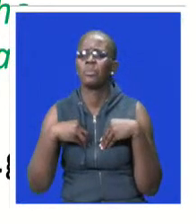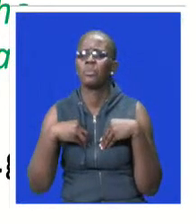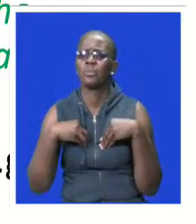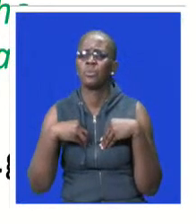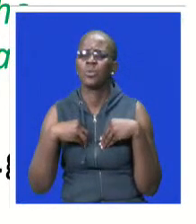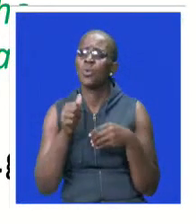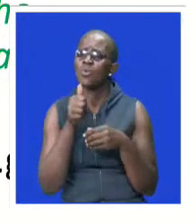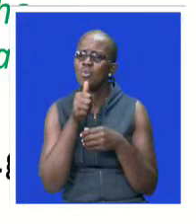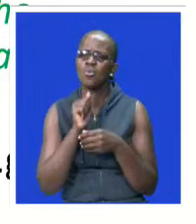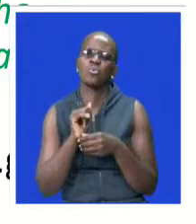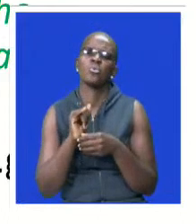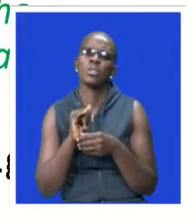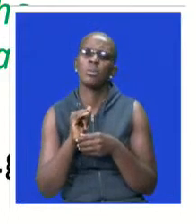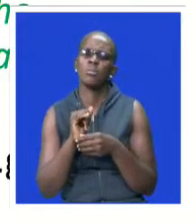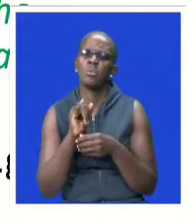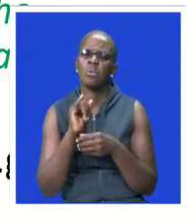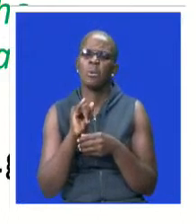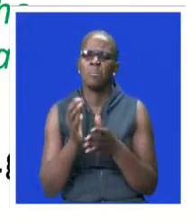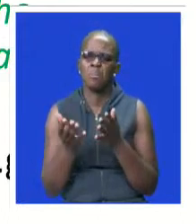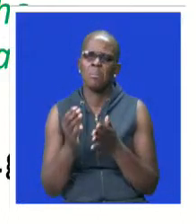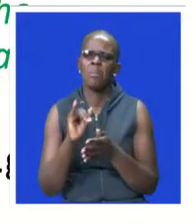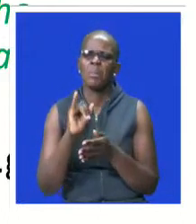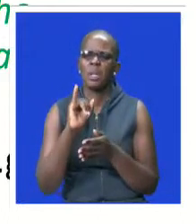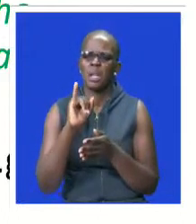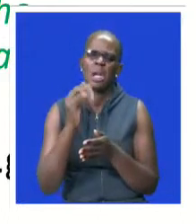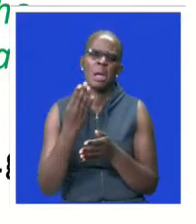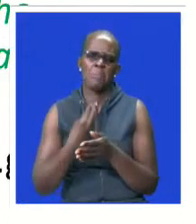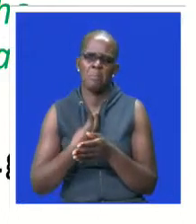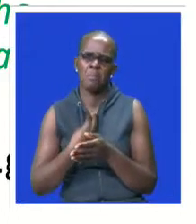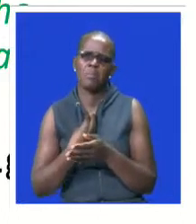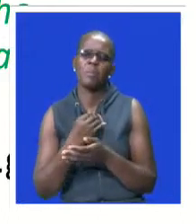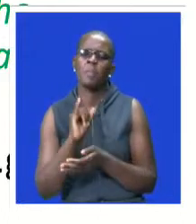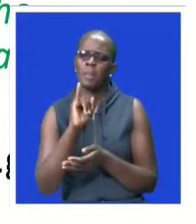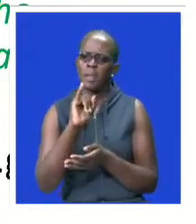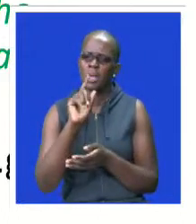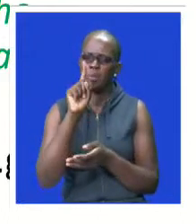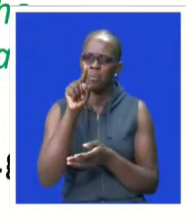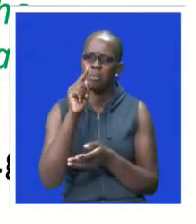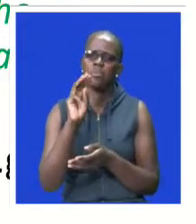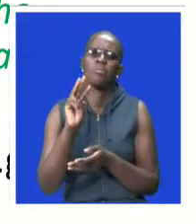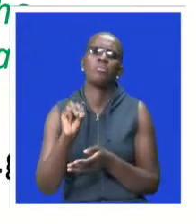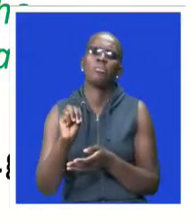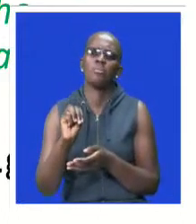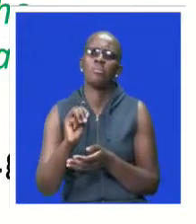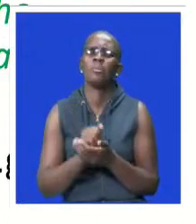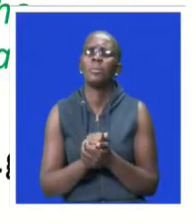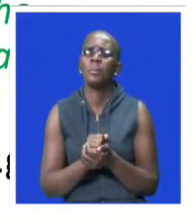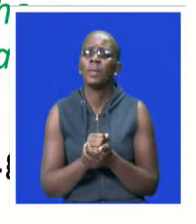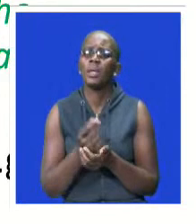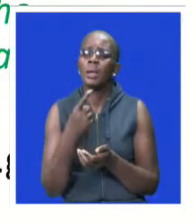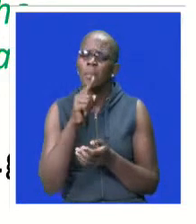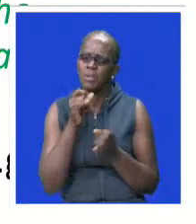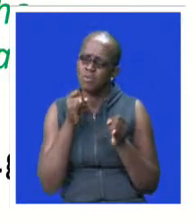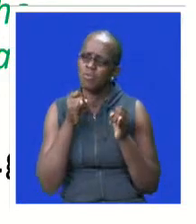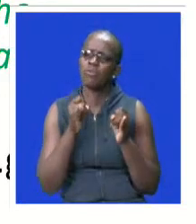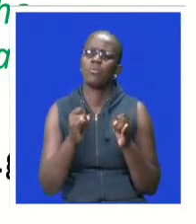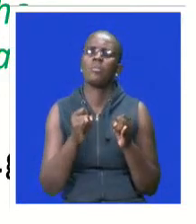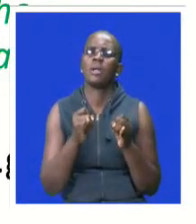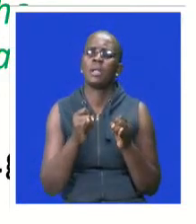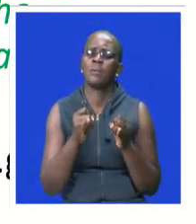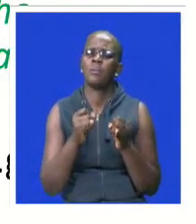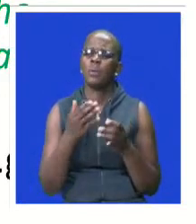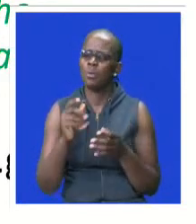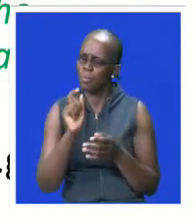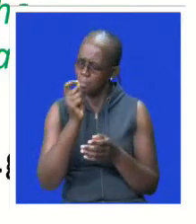as maybe another example will be I'd. So instead of this side, when we're writing formal, we are saying